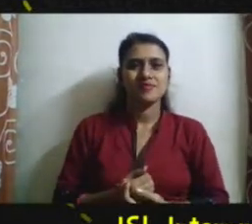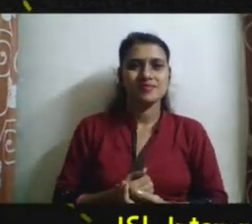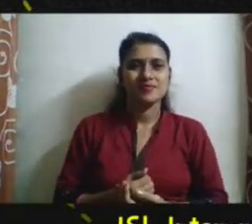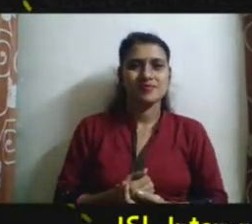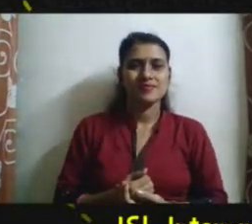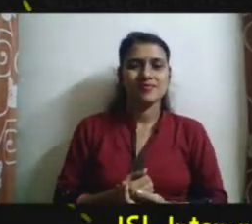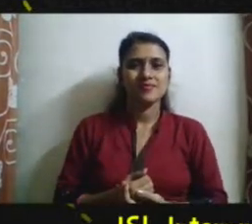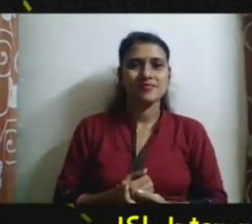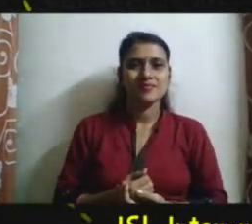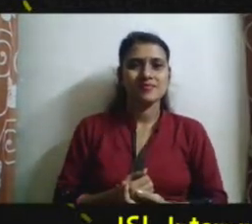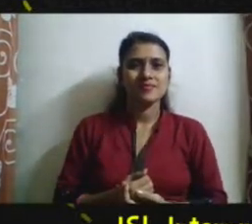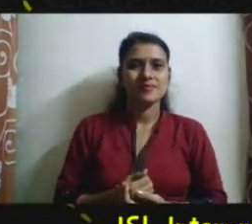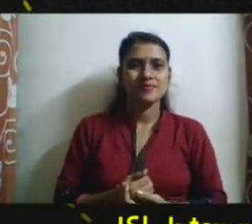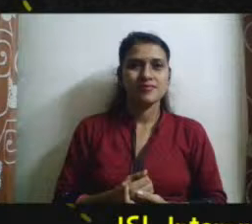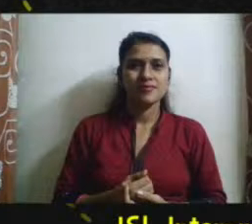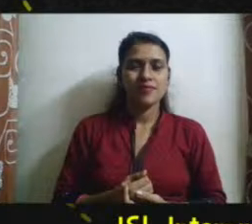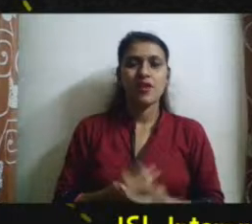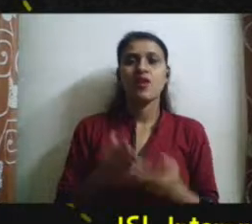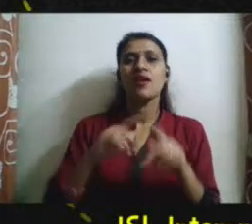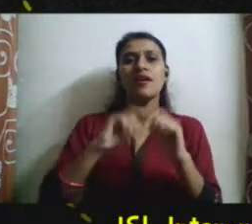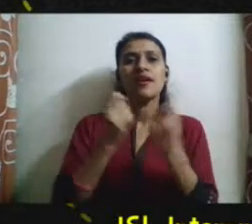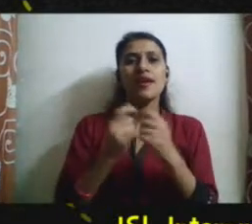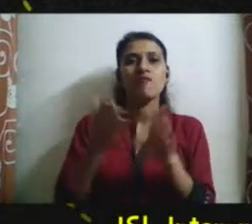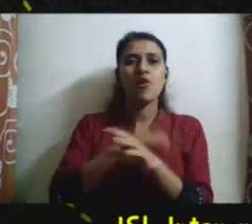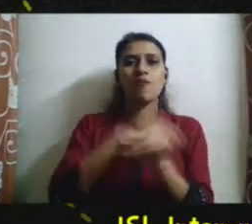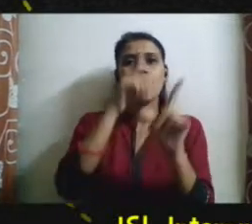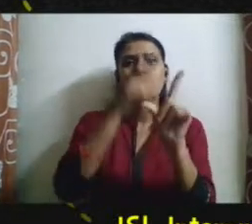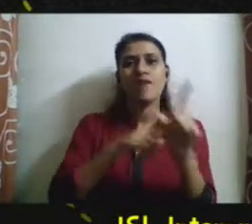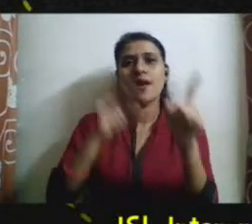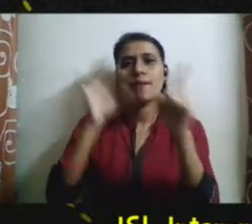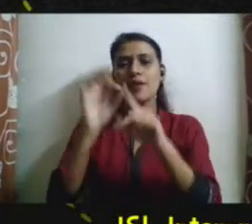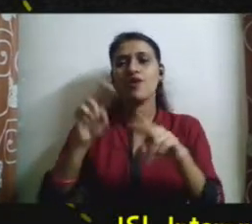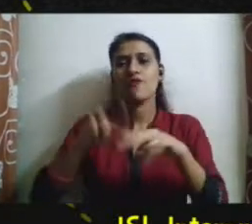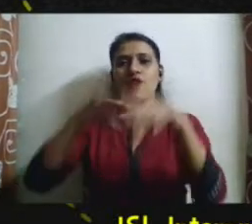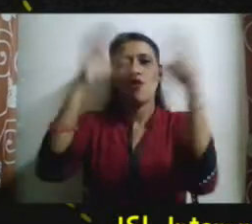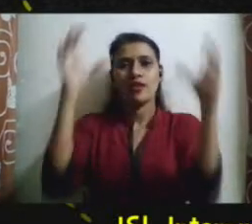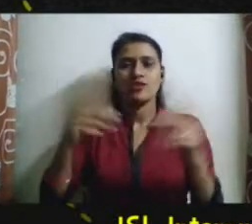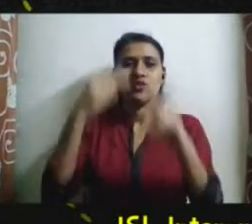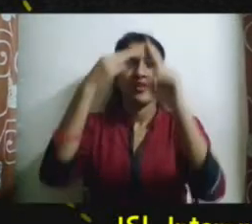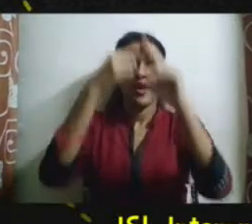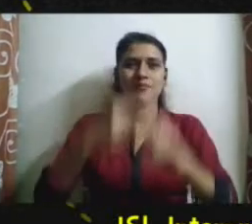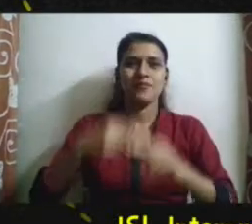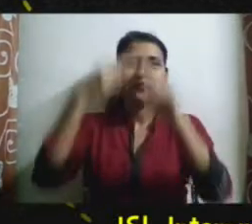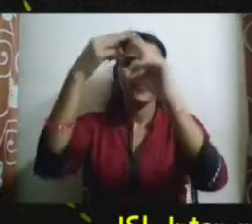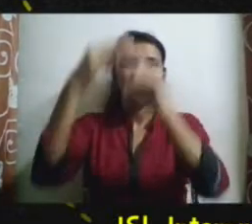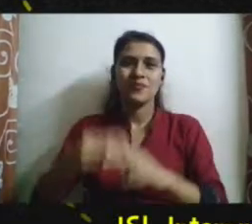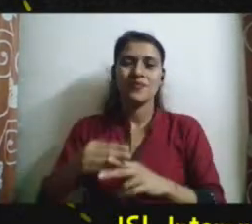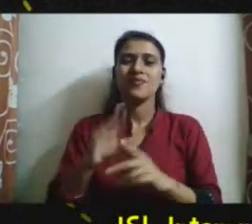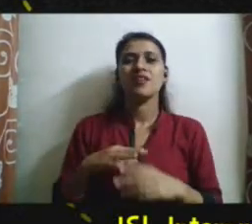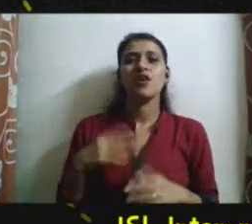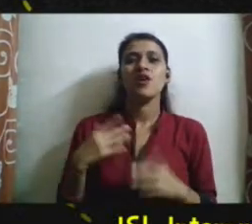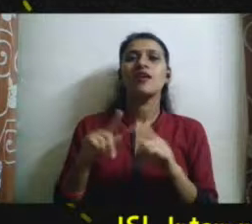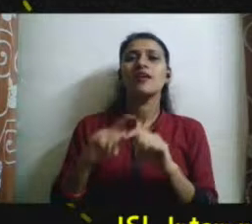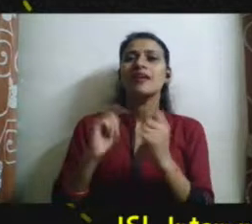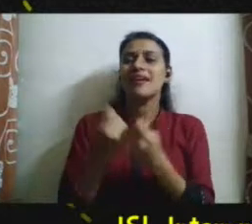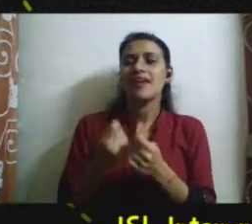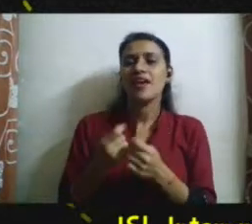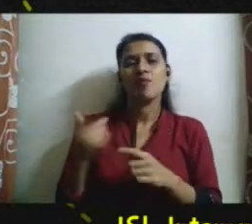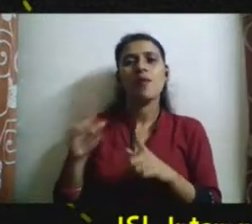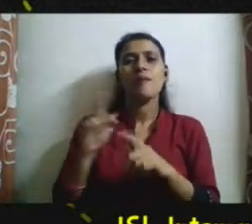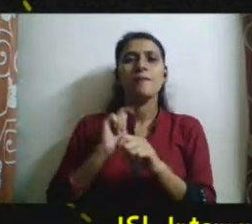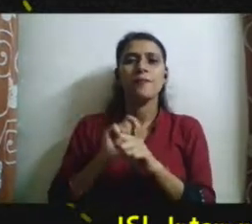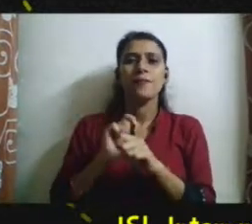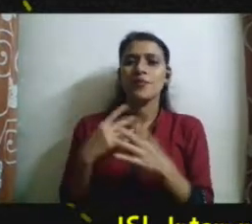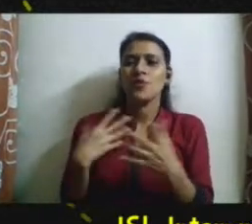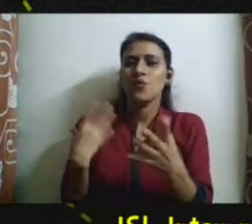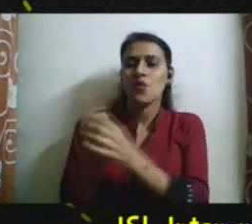team from the YP Foundation, which is the next slide. So thank you all of our colleagues for being around, for in